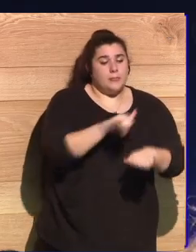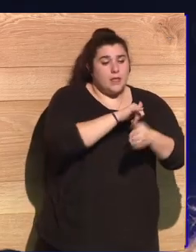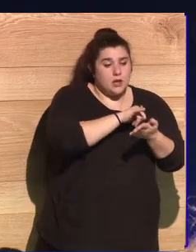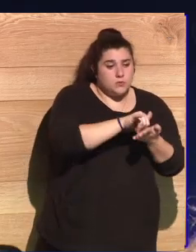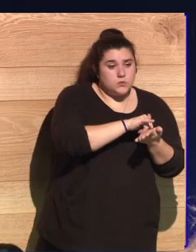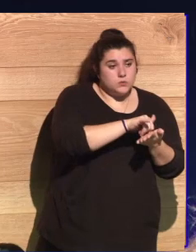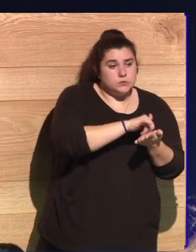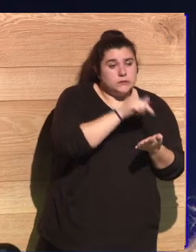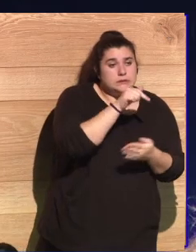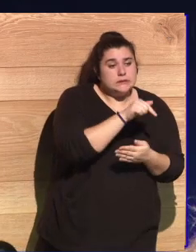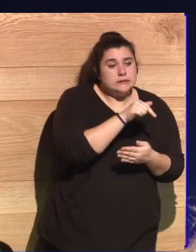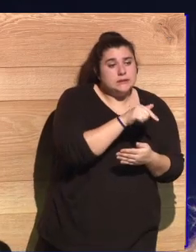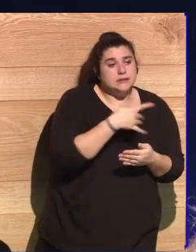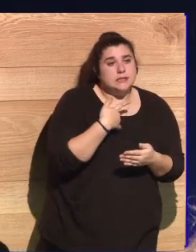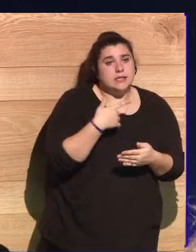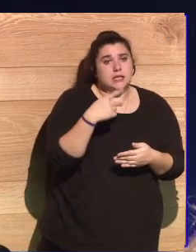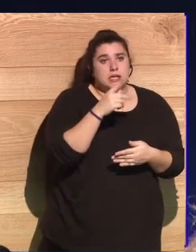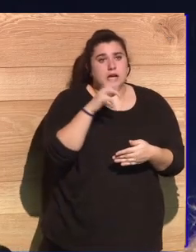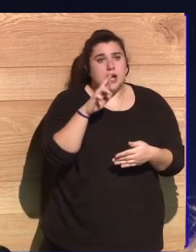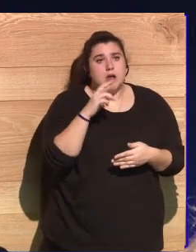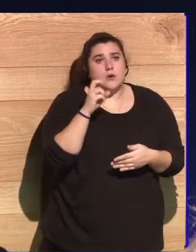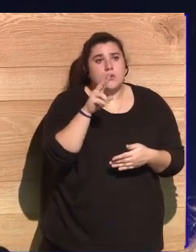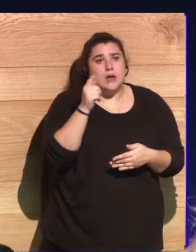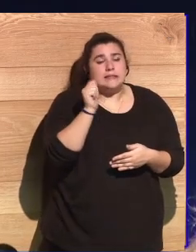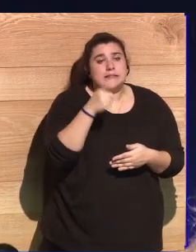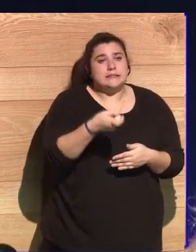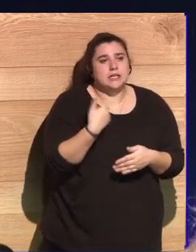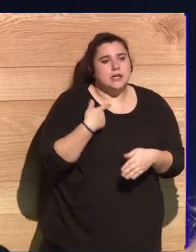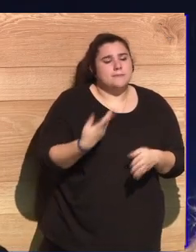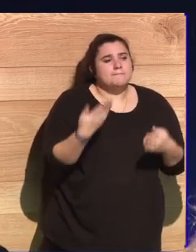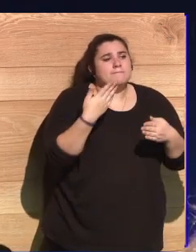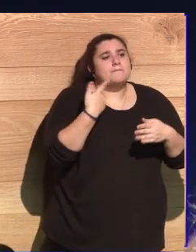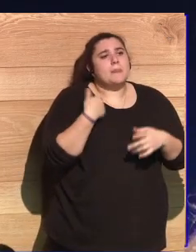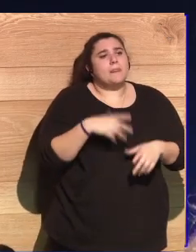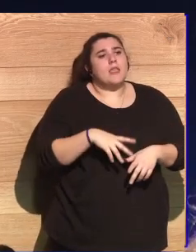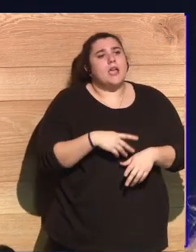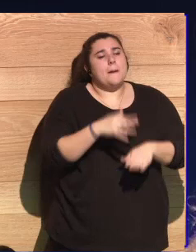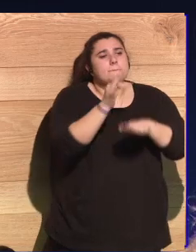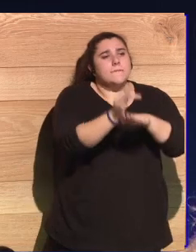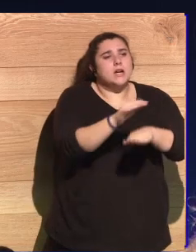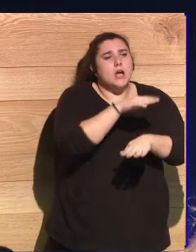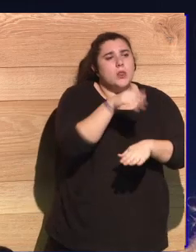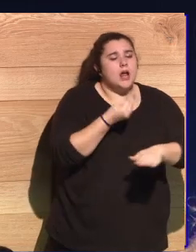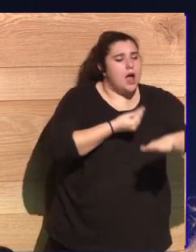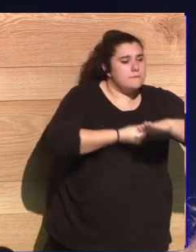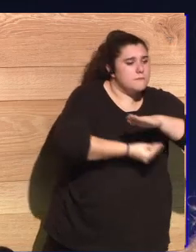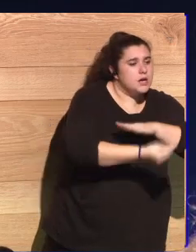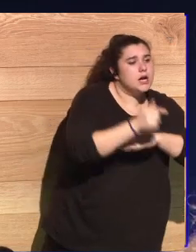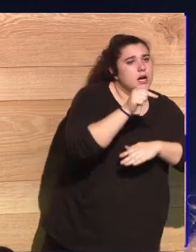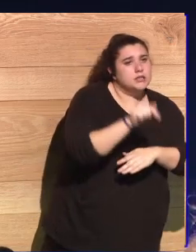buried in Massachusetts, in the town where he was born, Lowell, Massachusetts.